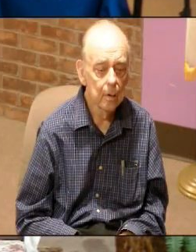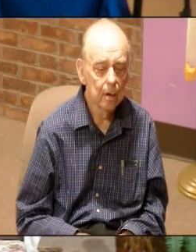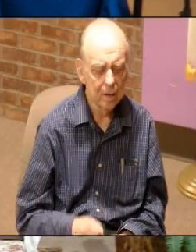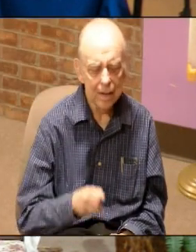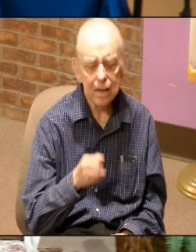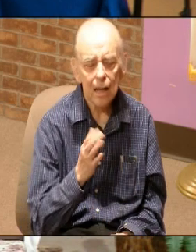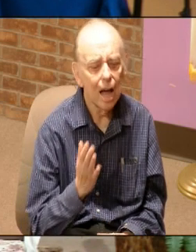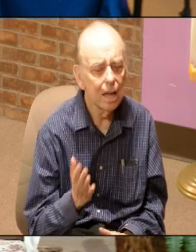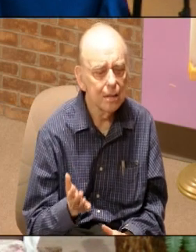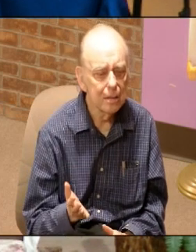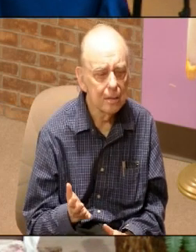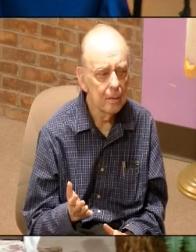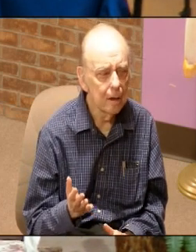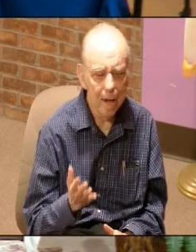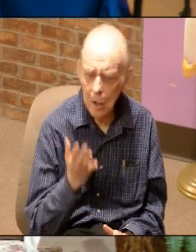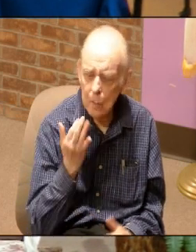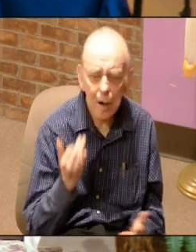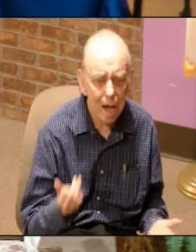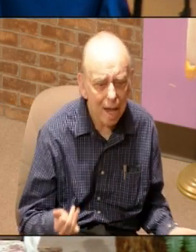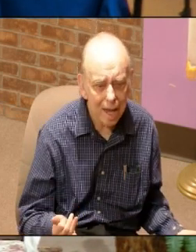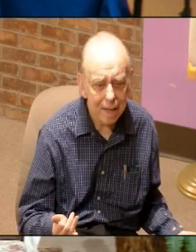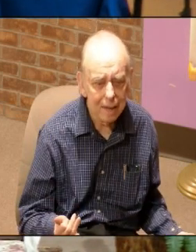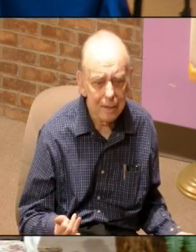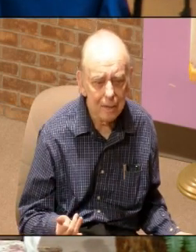God, why?